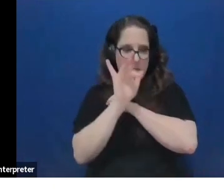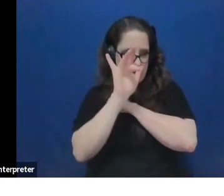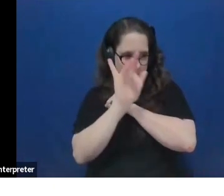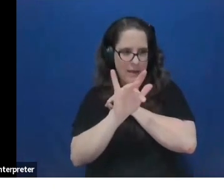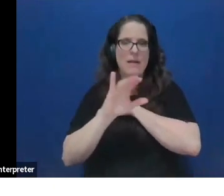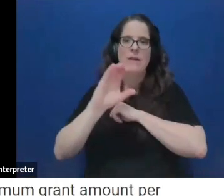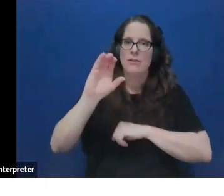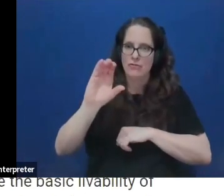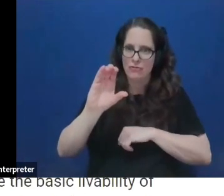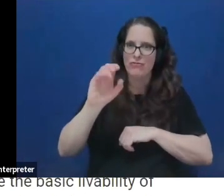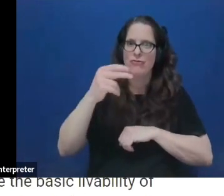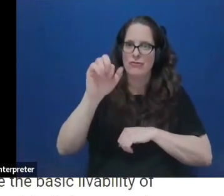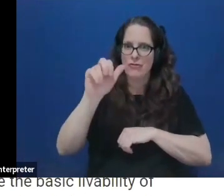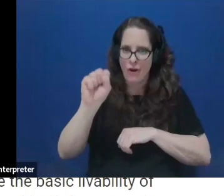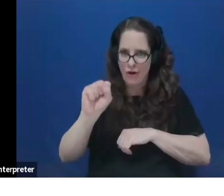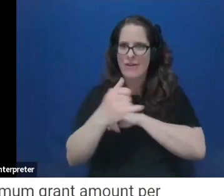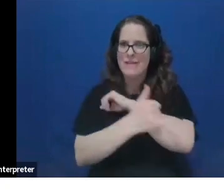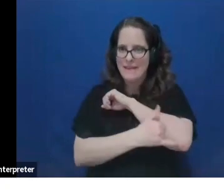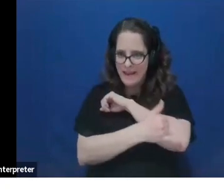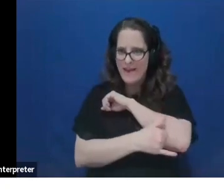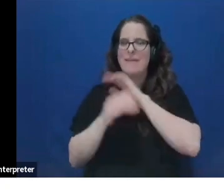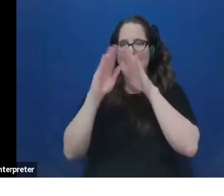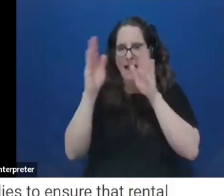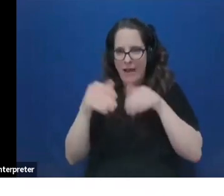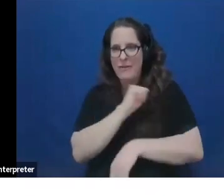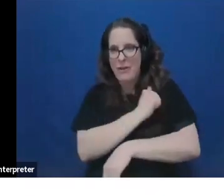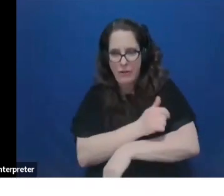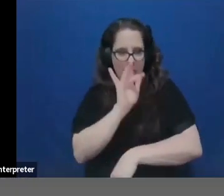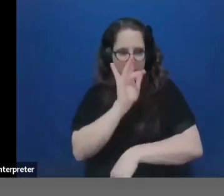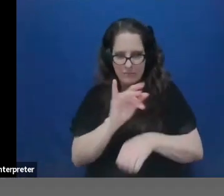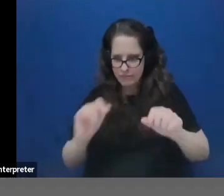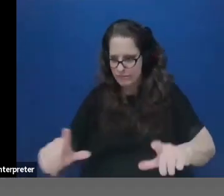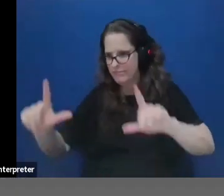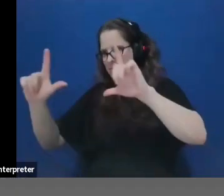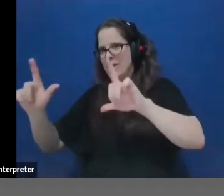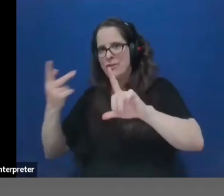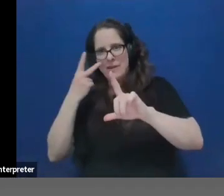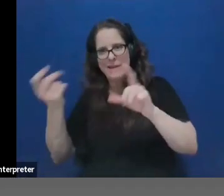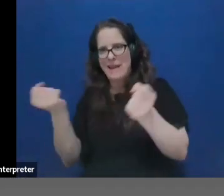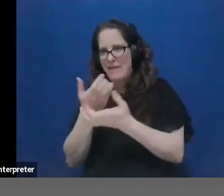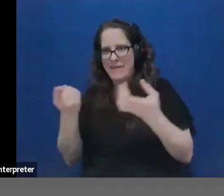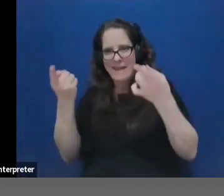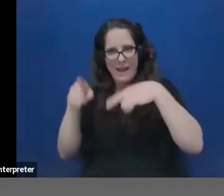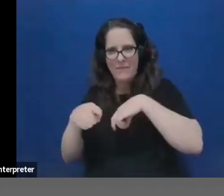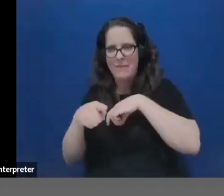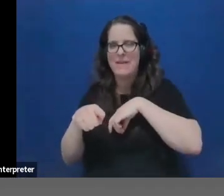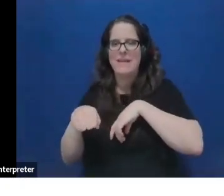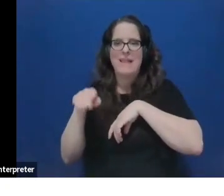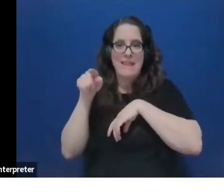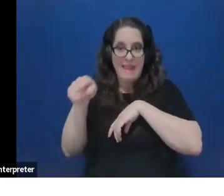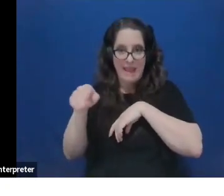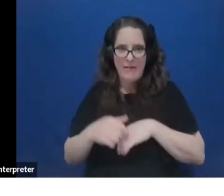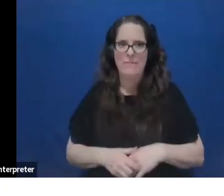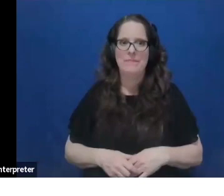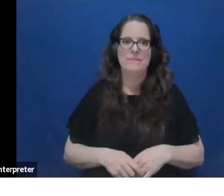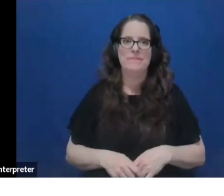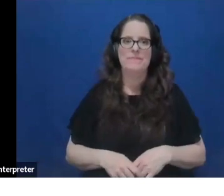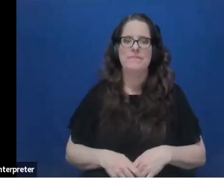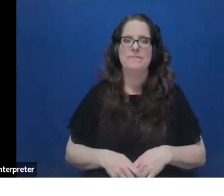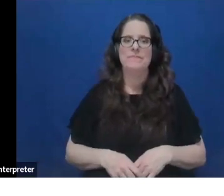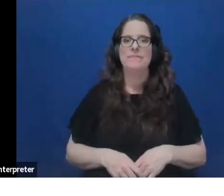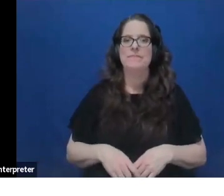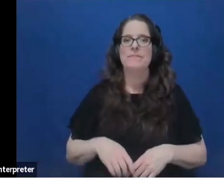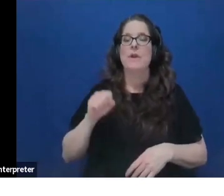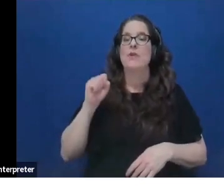give you all of their information about what's going on in Charles County. So it's really easy to find. So that, like